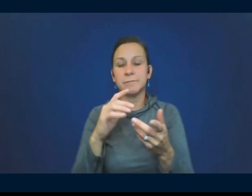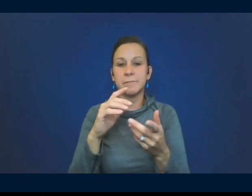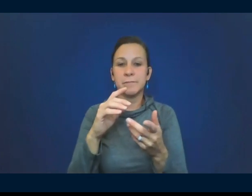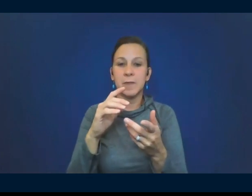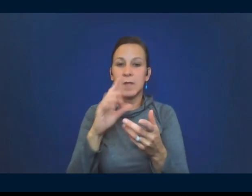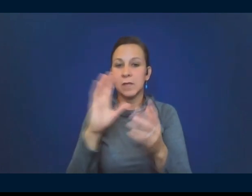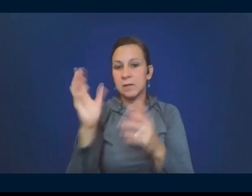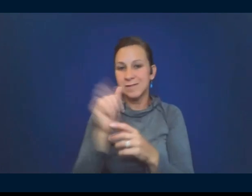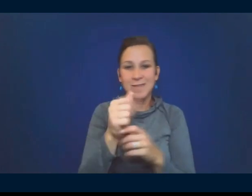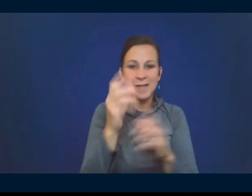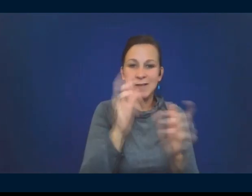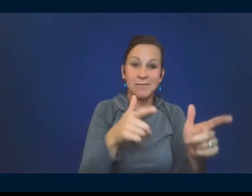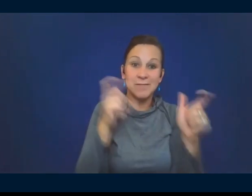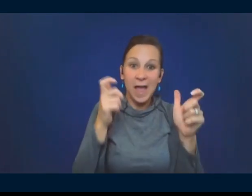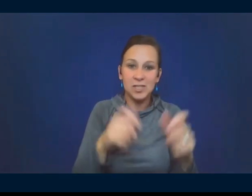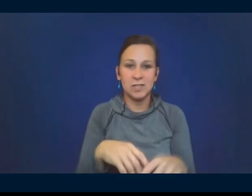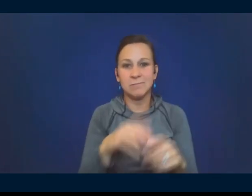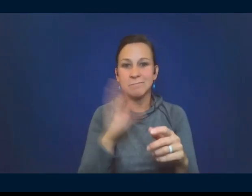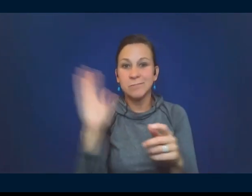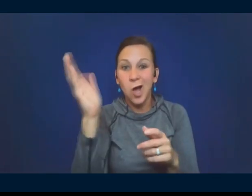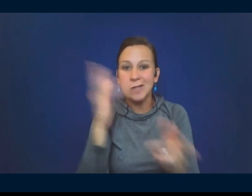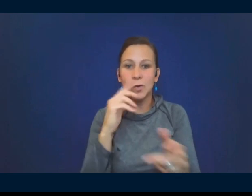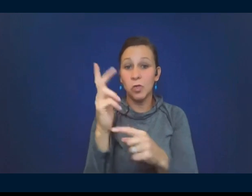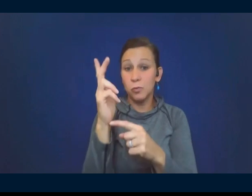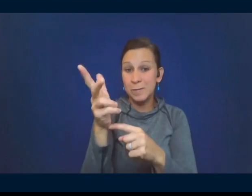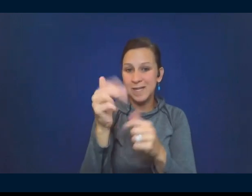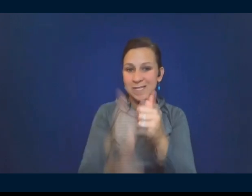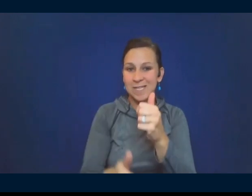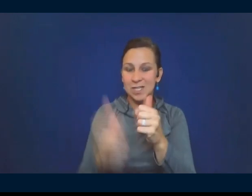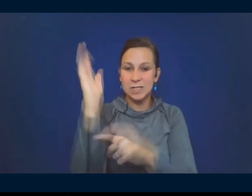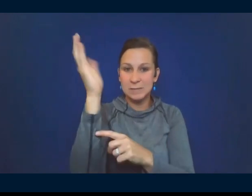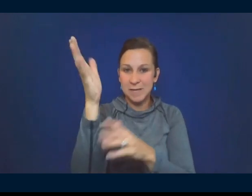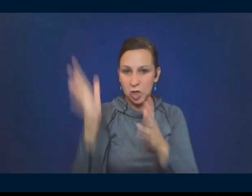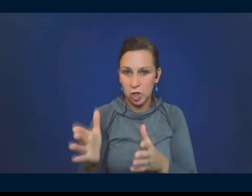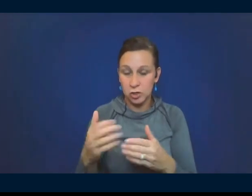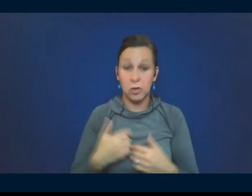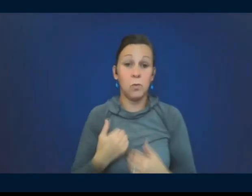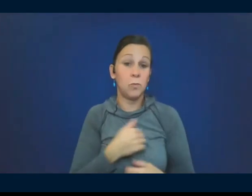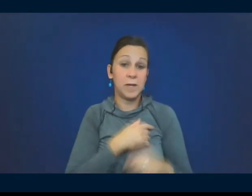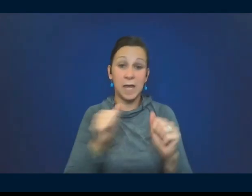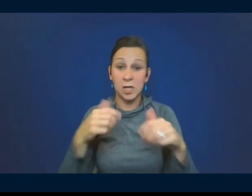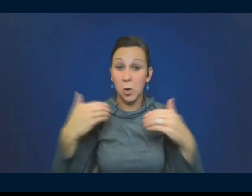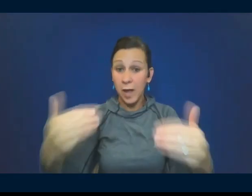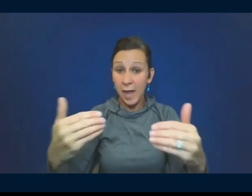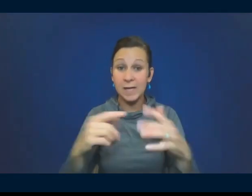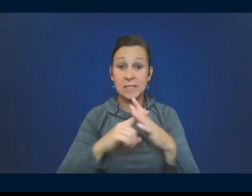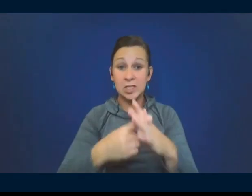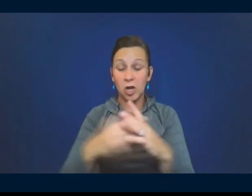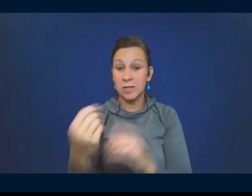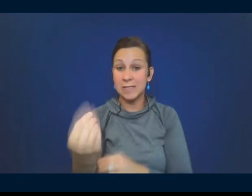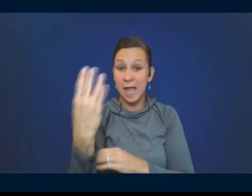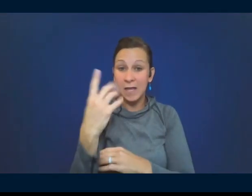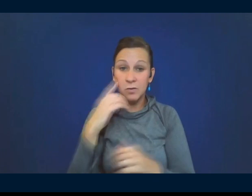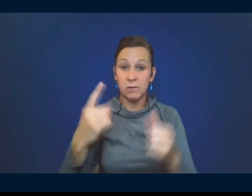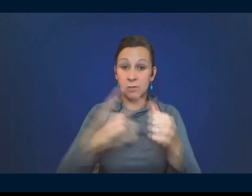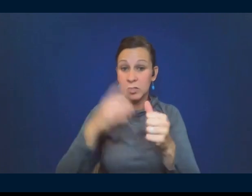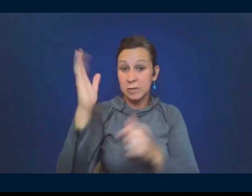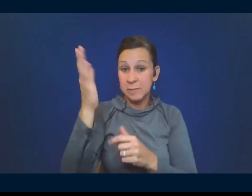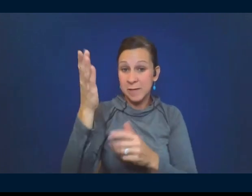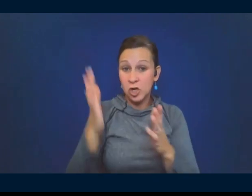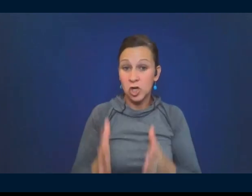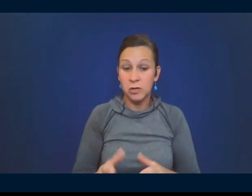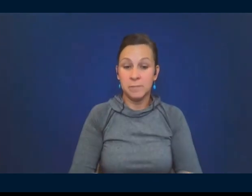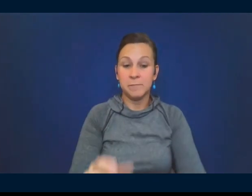each speaker. And we can go ahead and queue up the slides for our first speaker.